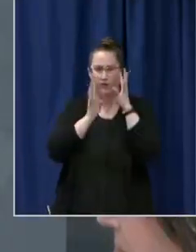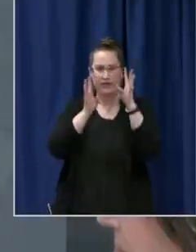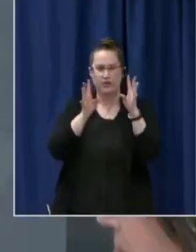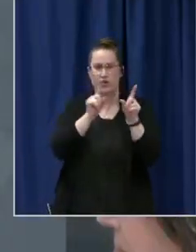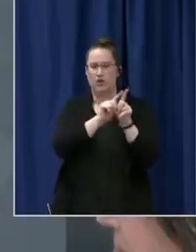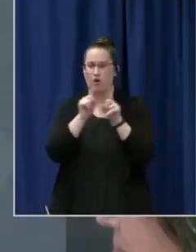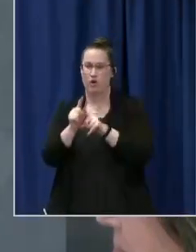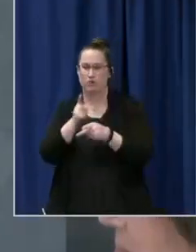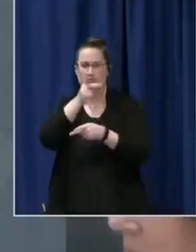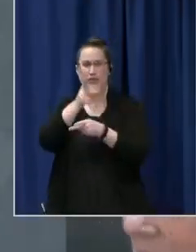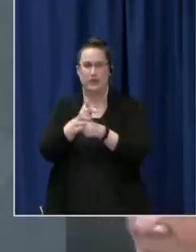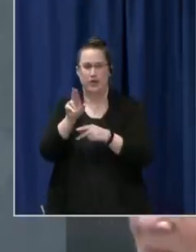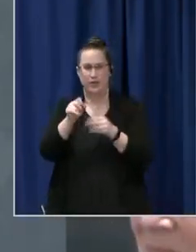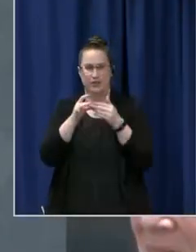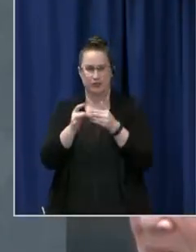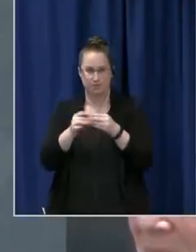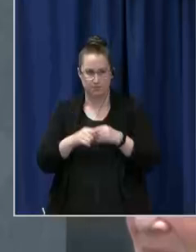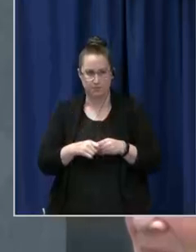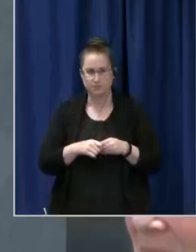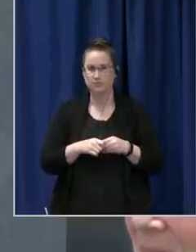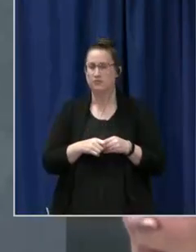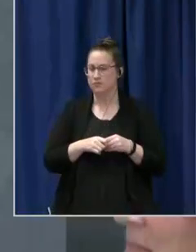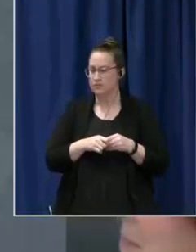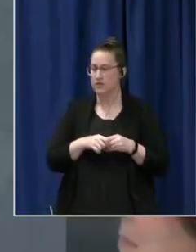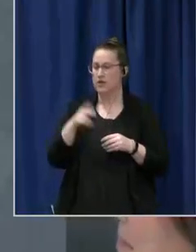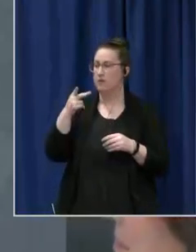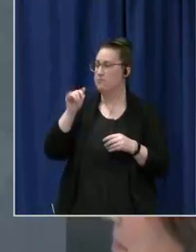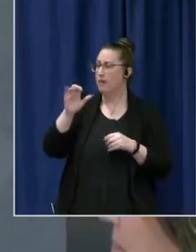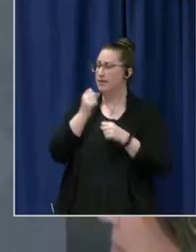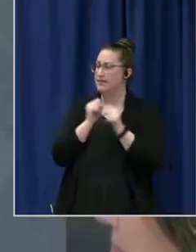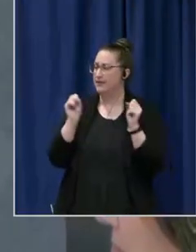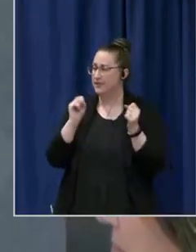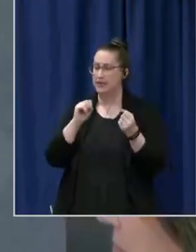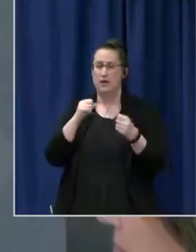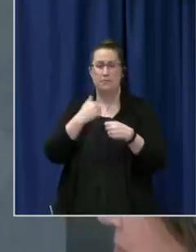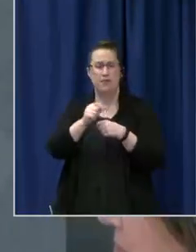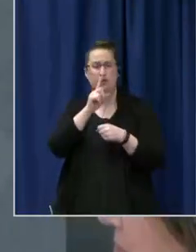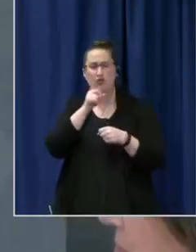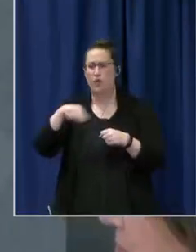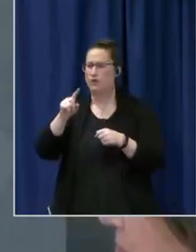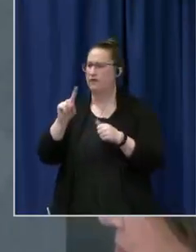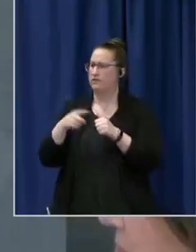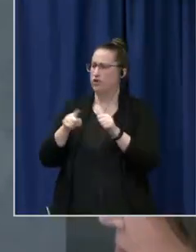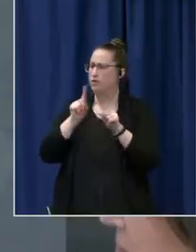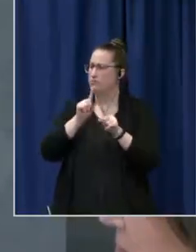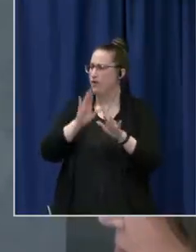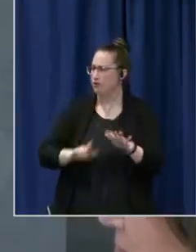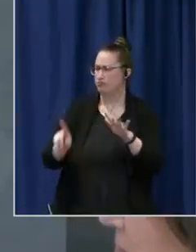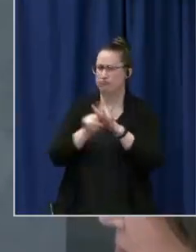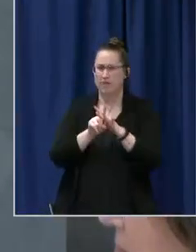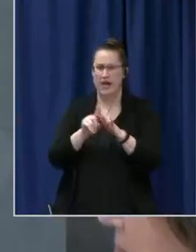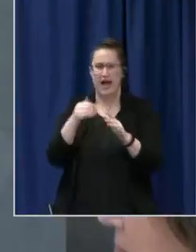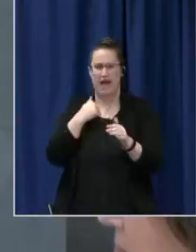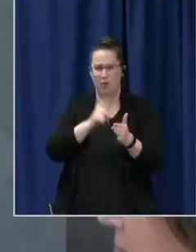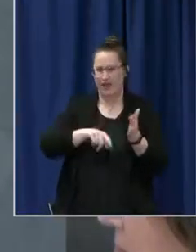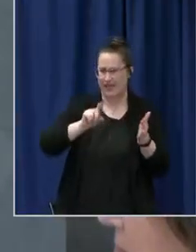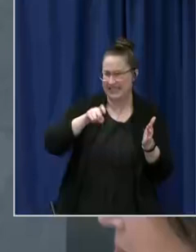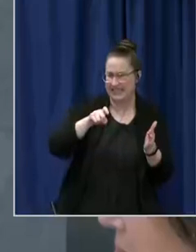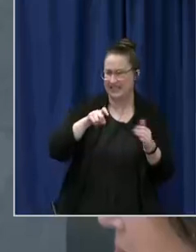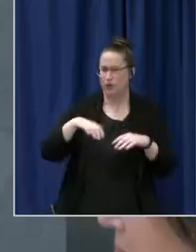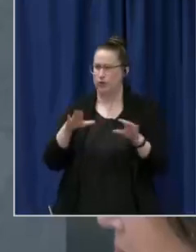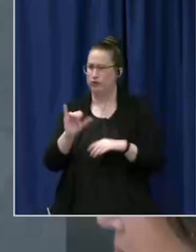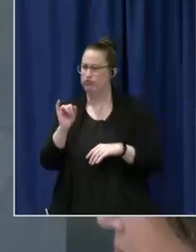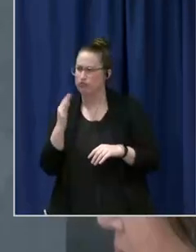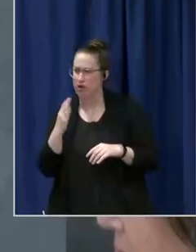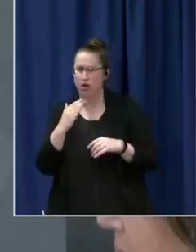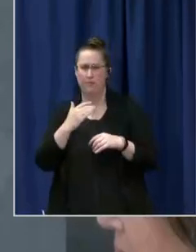leadership. Public safety, ensuring that first responders have what they need to do their job, as well as making sure that